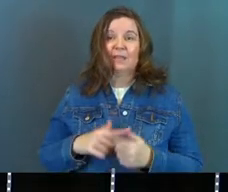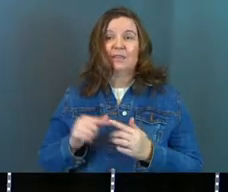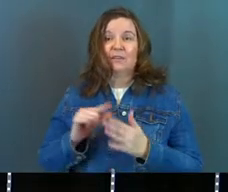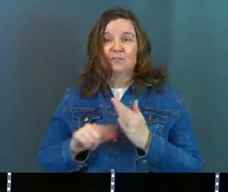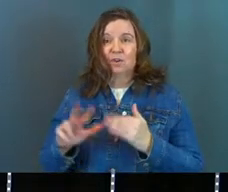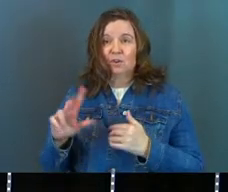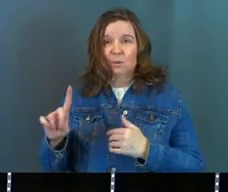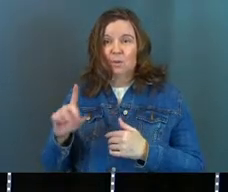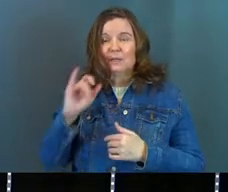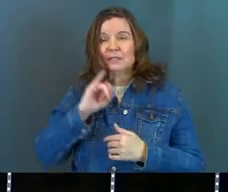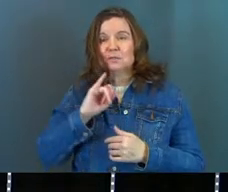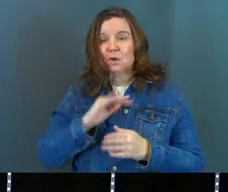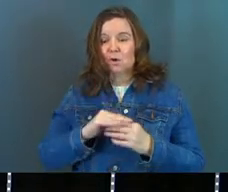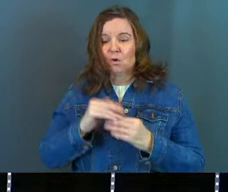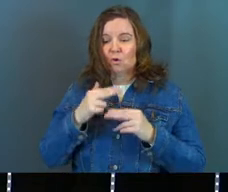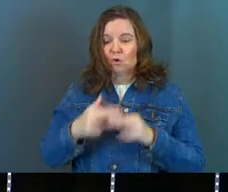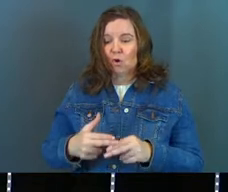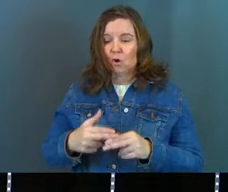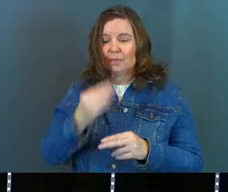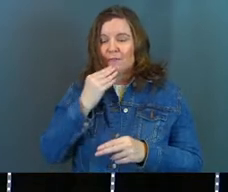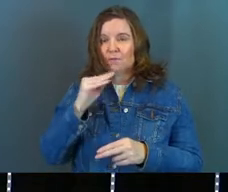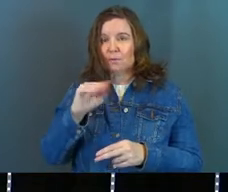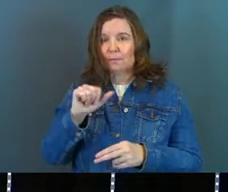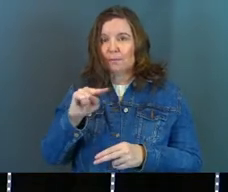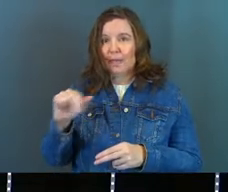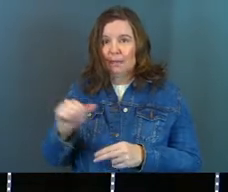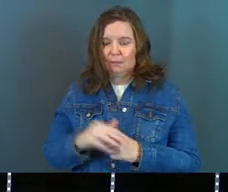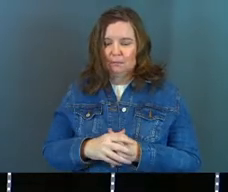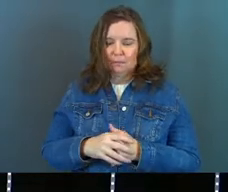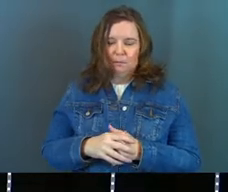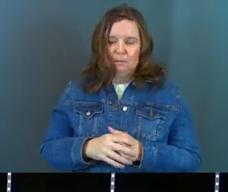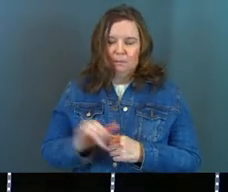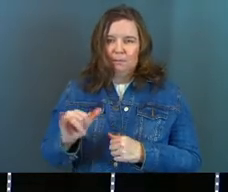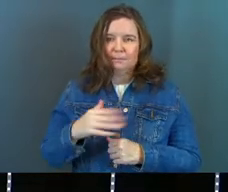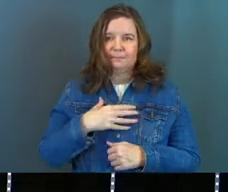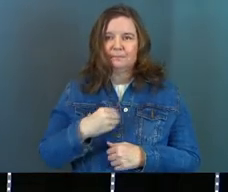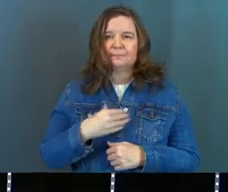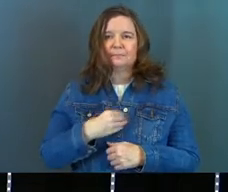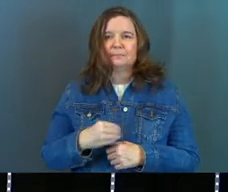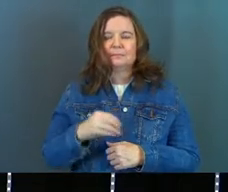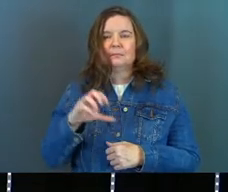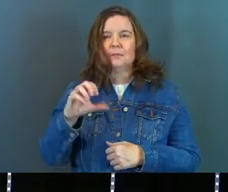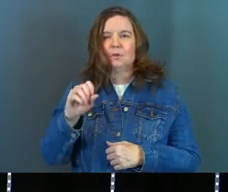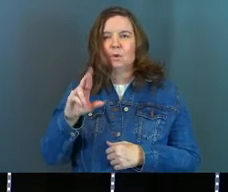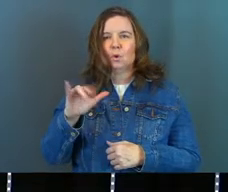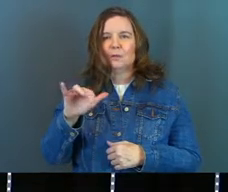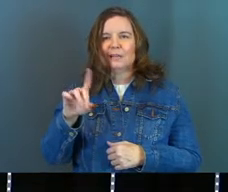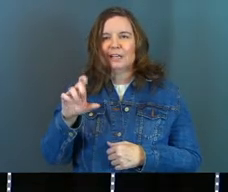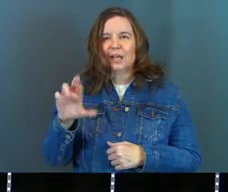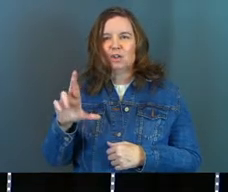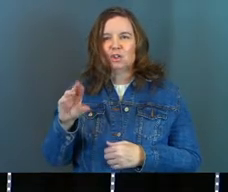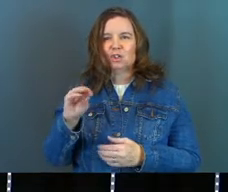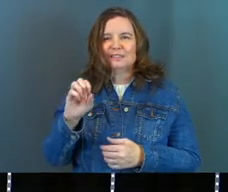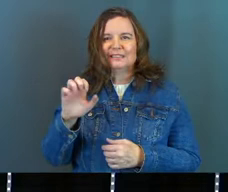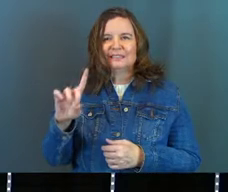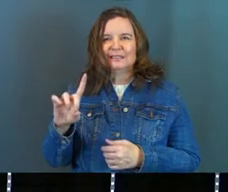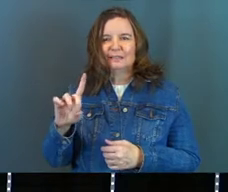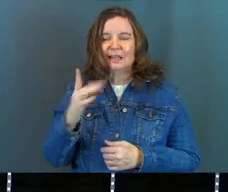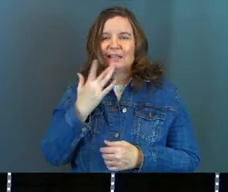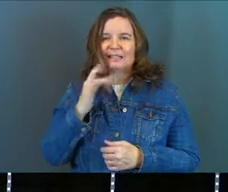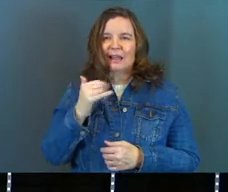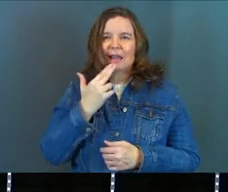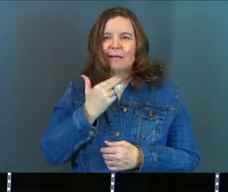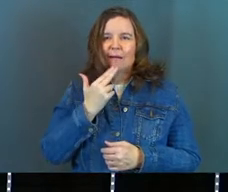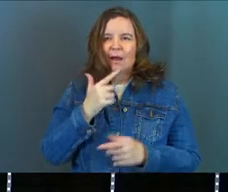verse 31, the Israelites called that food manna. And it was like coriander seed, and it tasted like